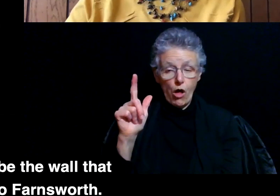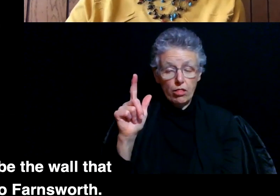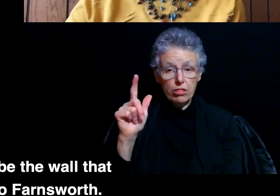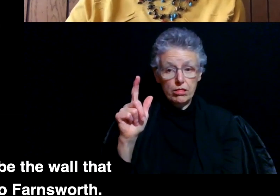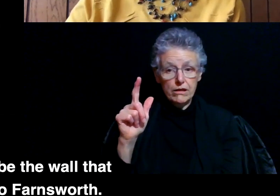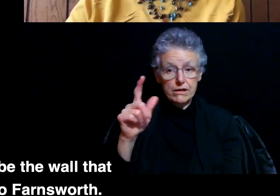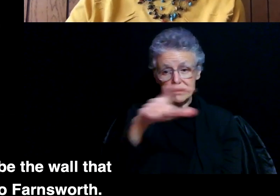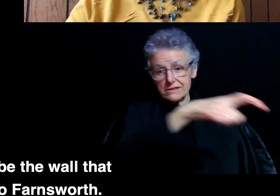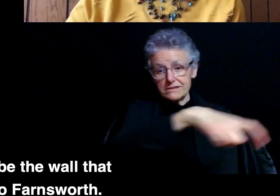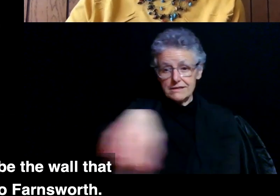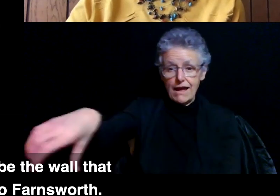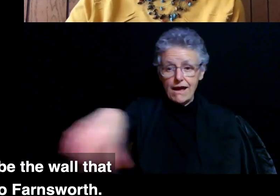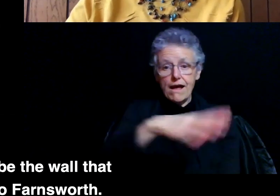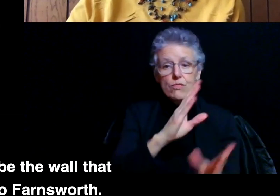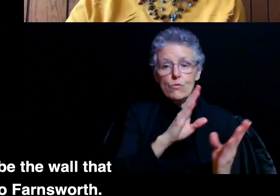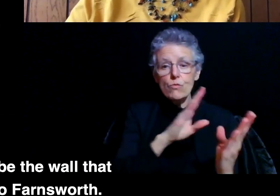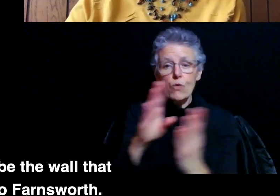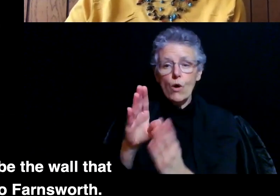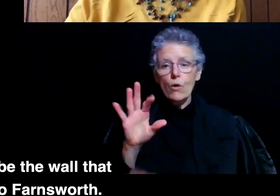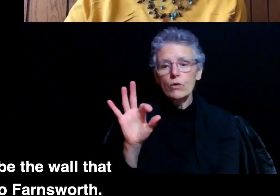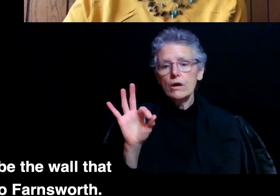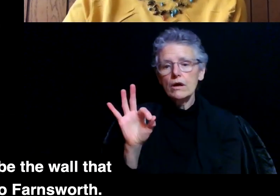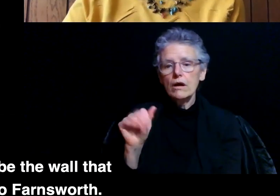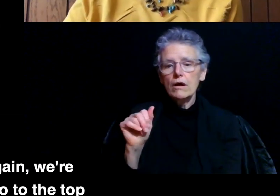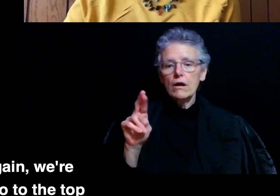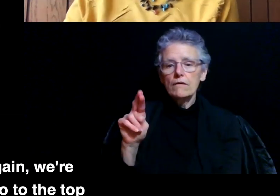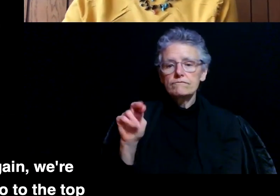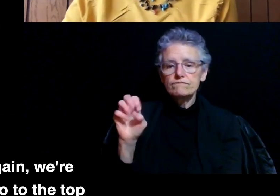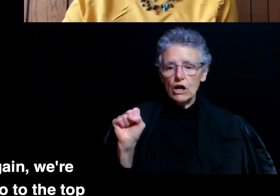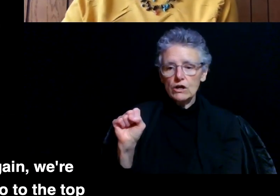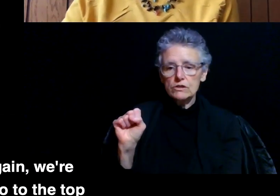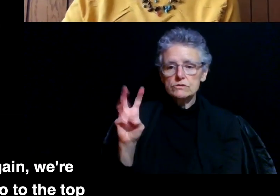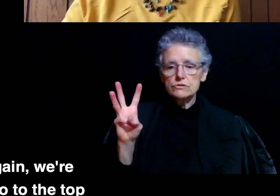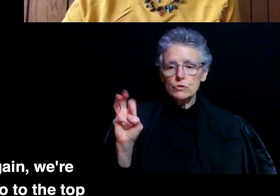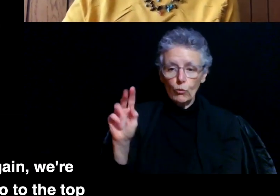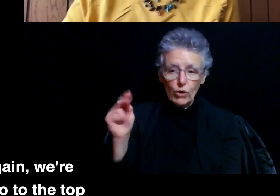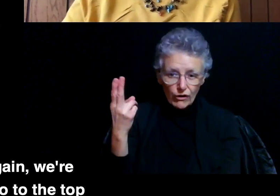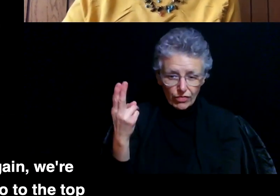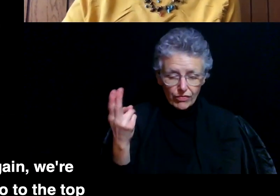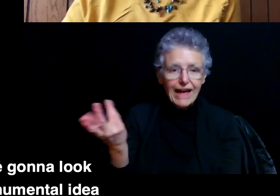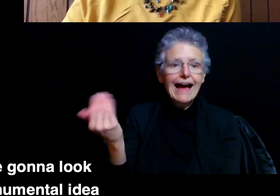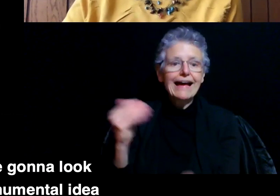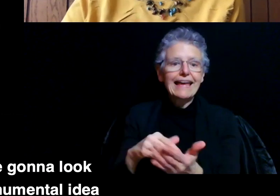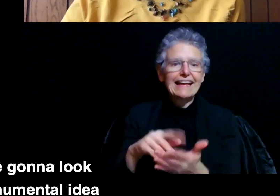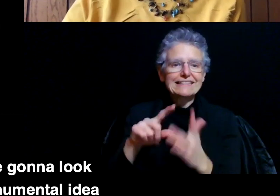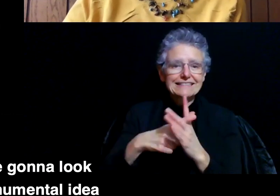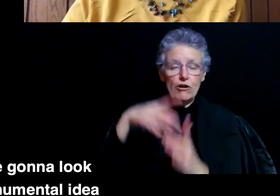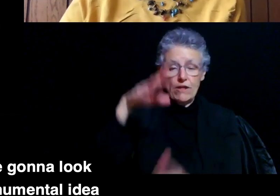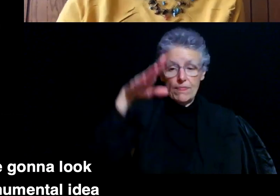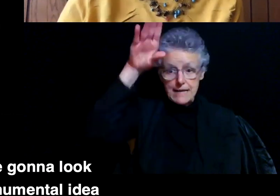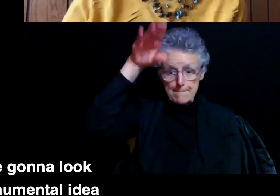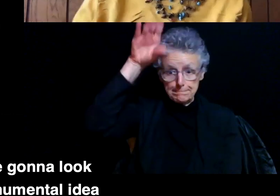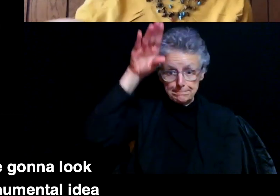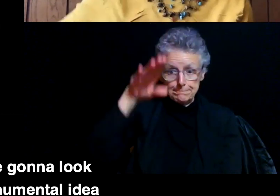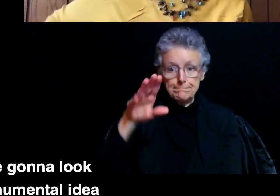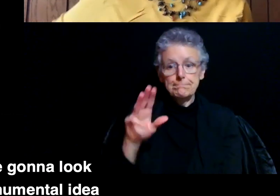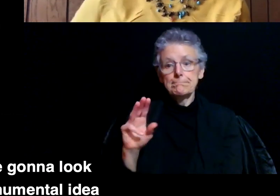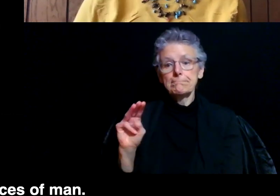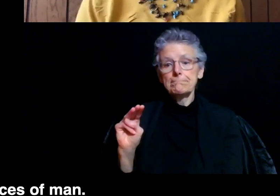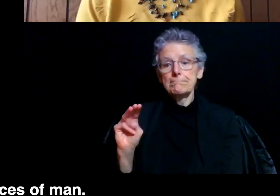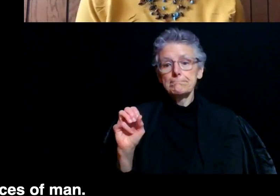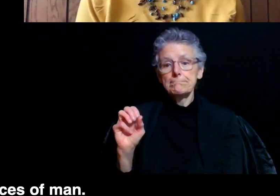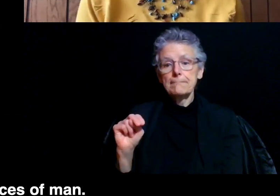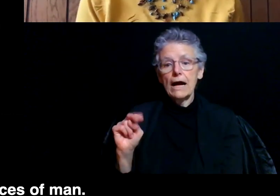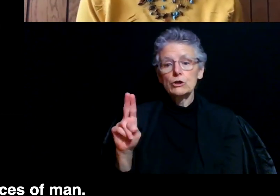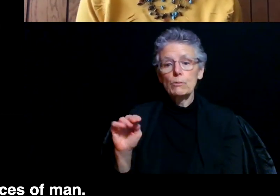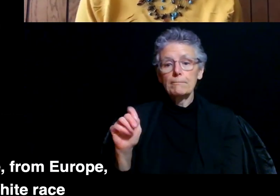up to Farnsworth. And again, we're going to go to the top and we're going to look at the monumental idea of